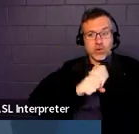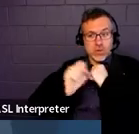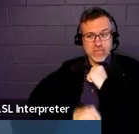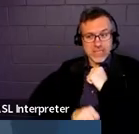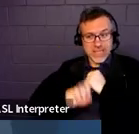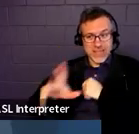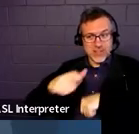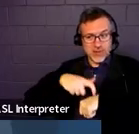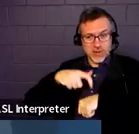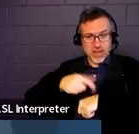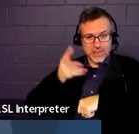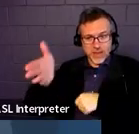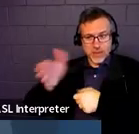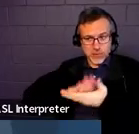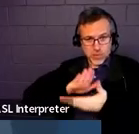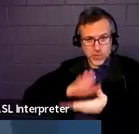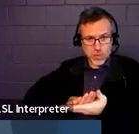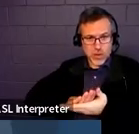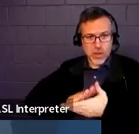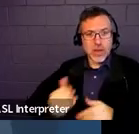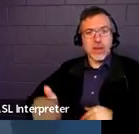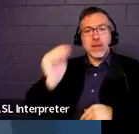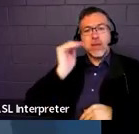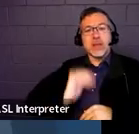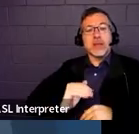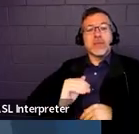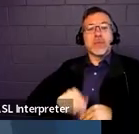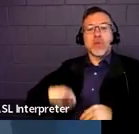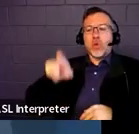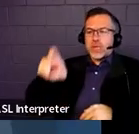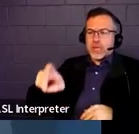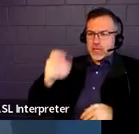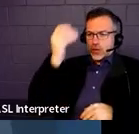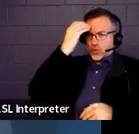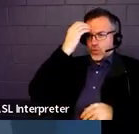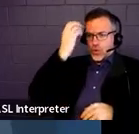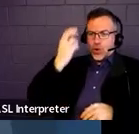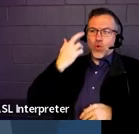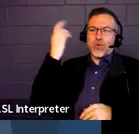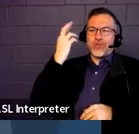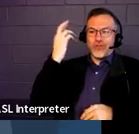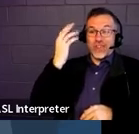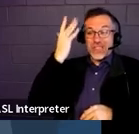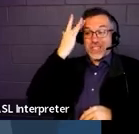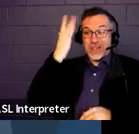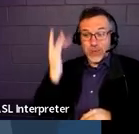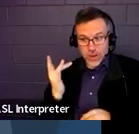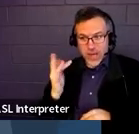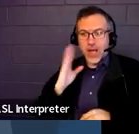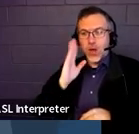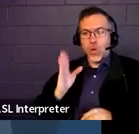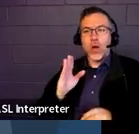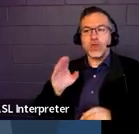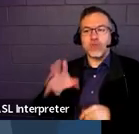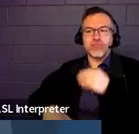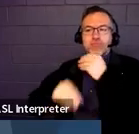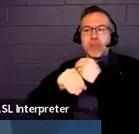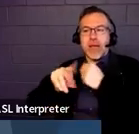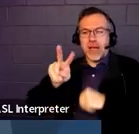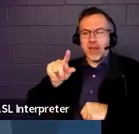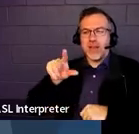time at the school. We need to know that the reason that we are doing it is going to be beneficial for that